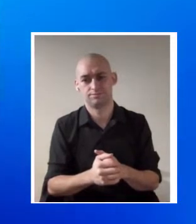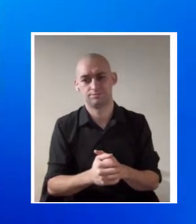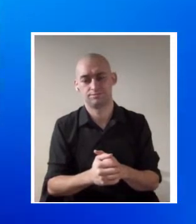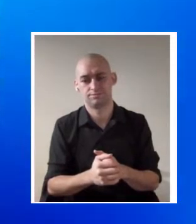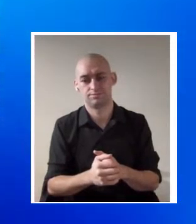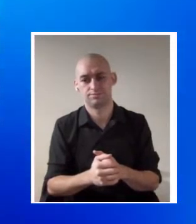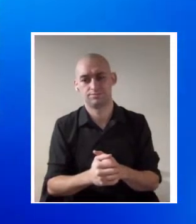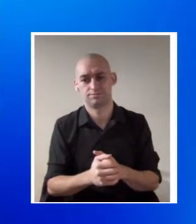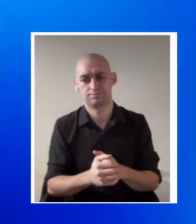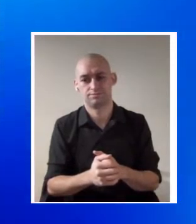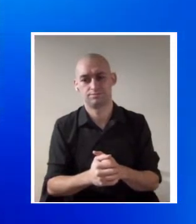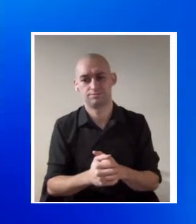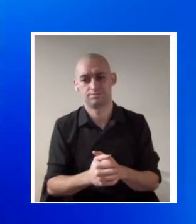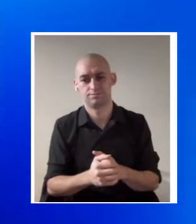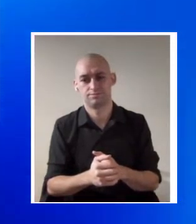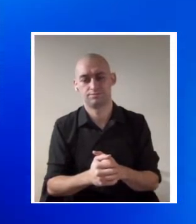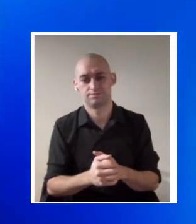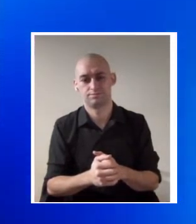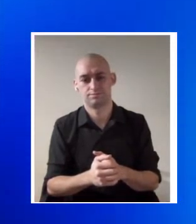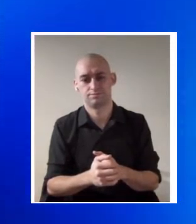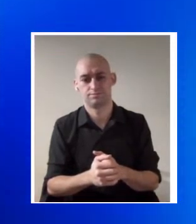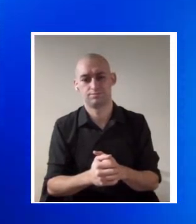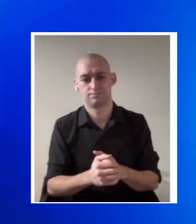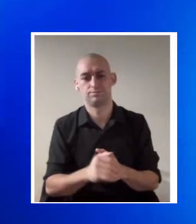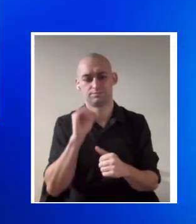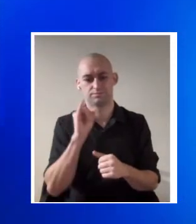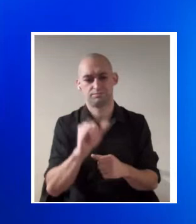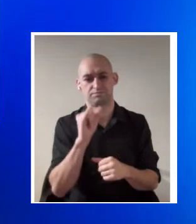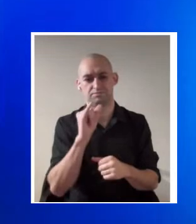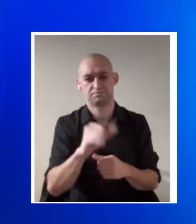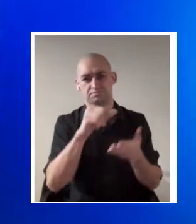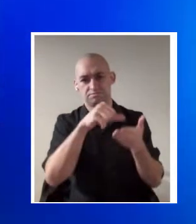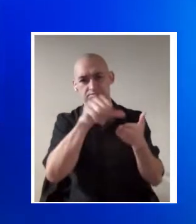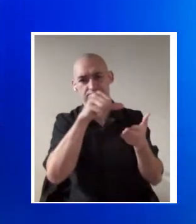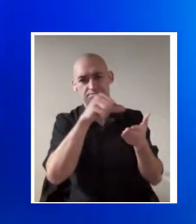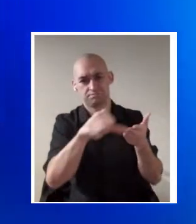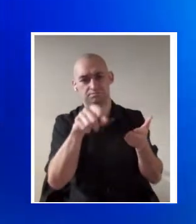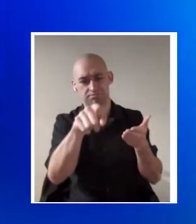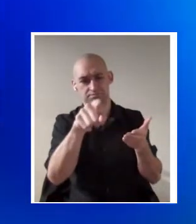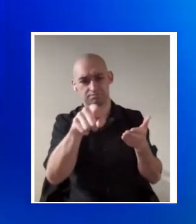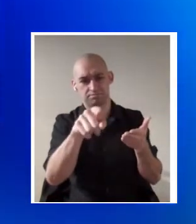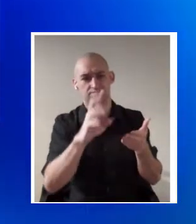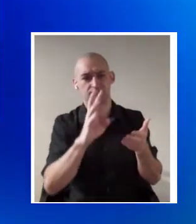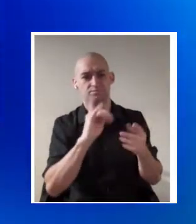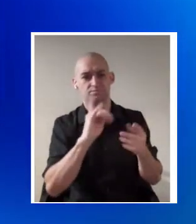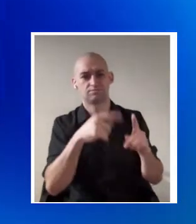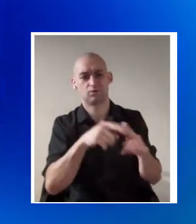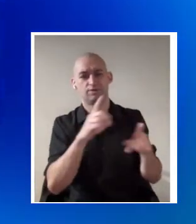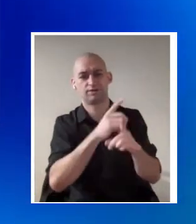Here you can check out current county activities that have been funded in your district.